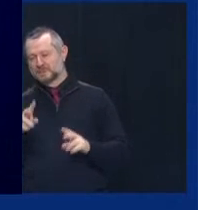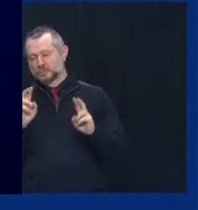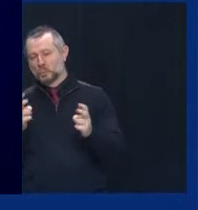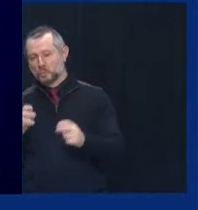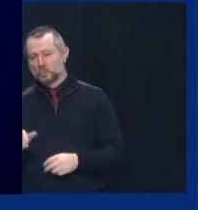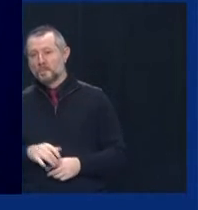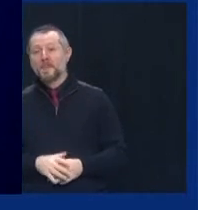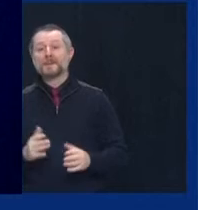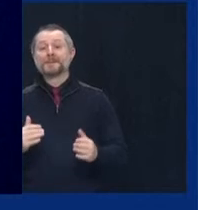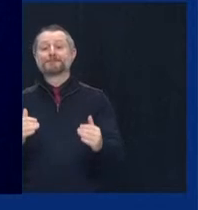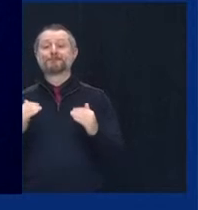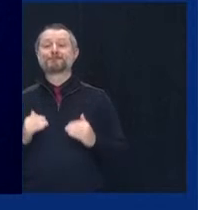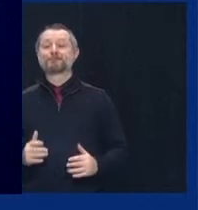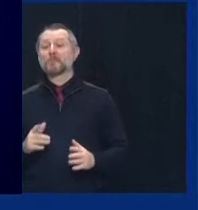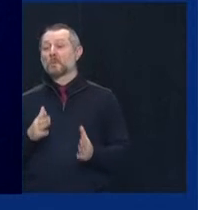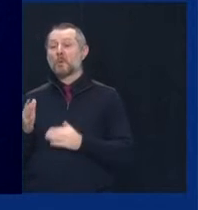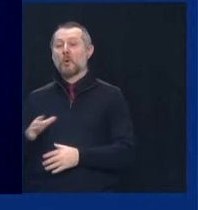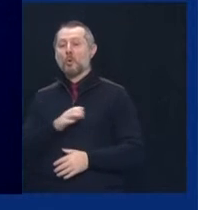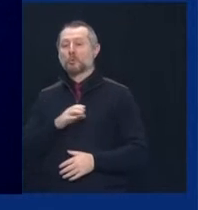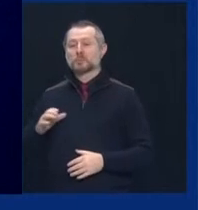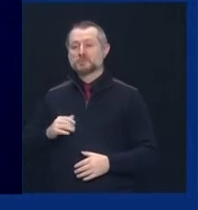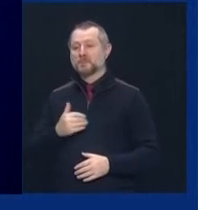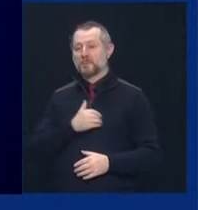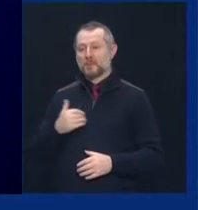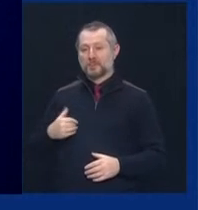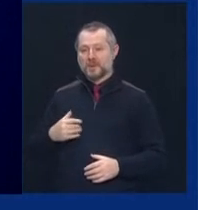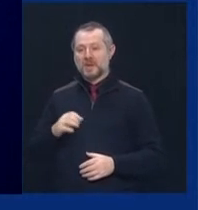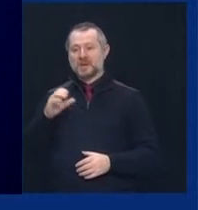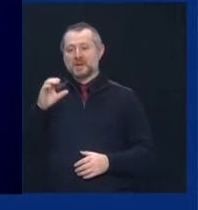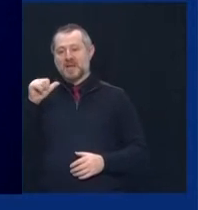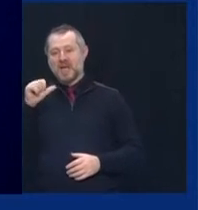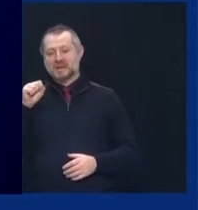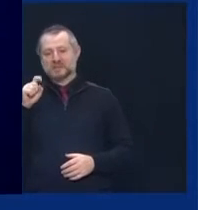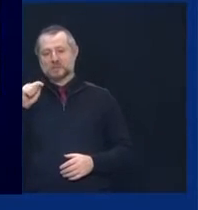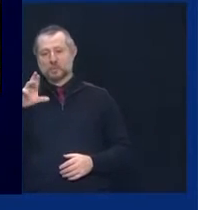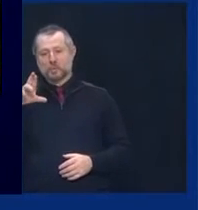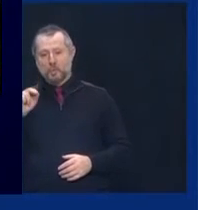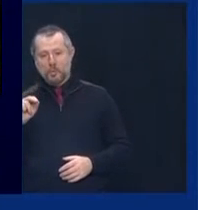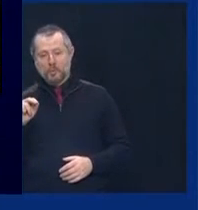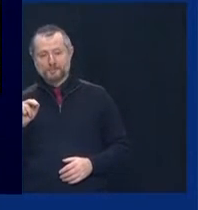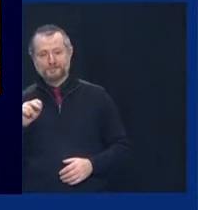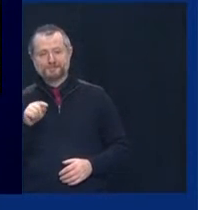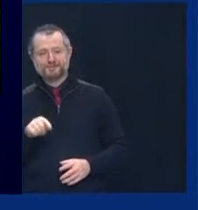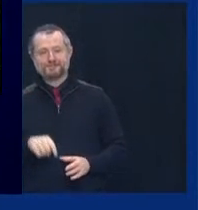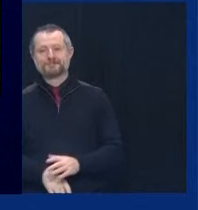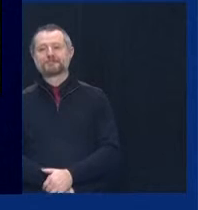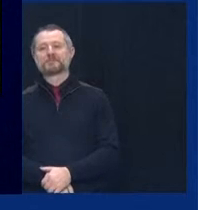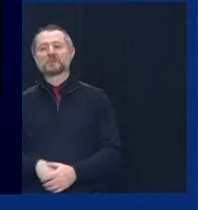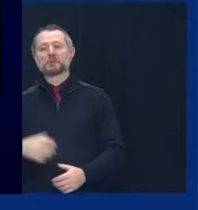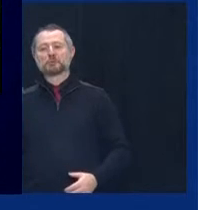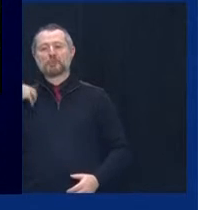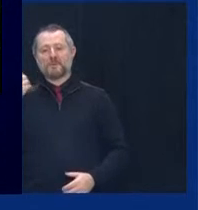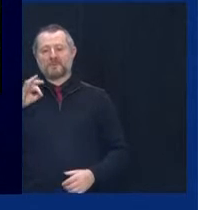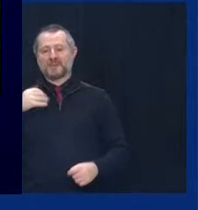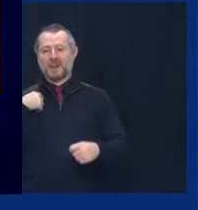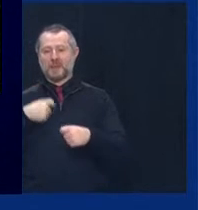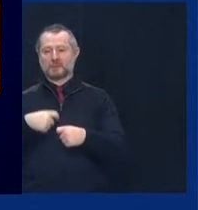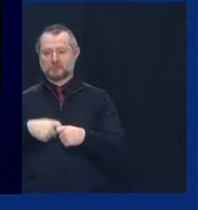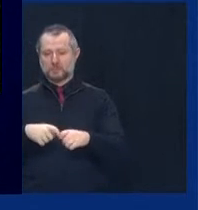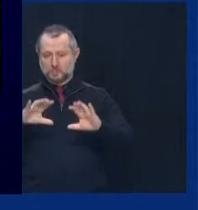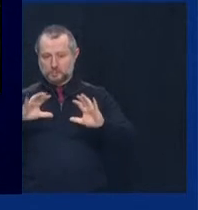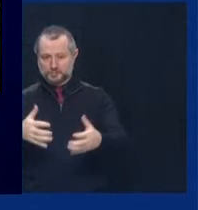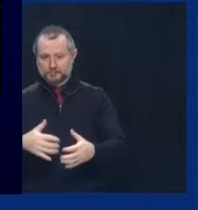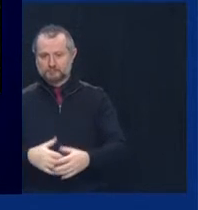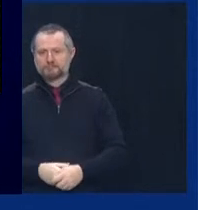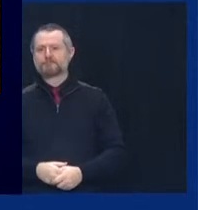me turn it over to Congressmember Castro. Pleasure to be with you again, and the chair of the Hispanic Caucus. Thank you very much for